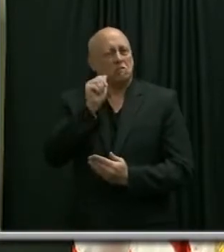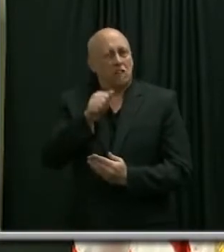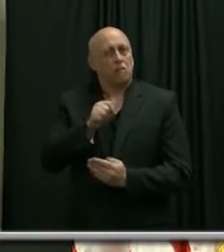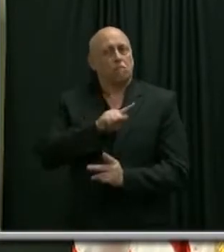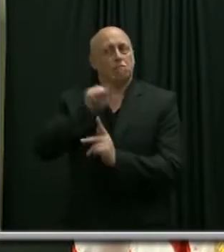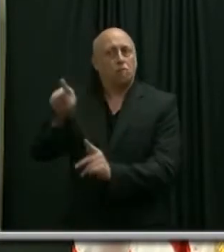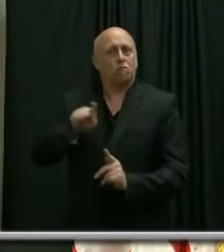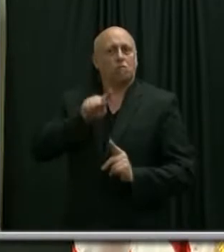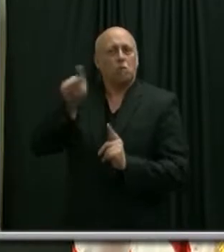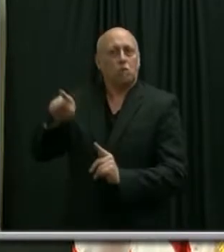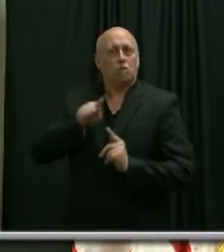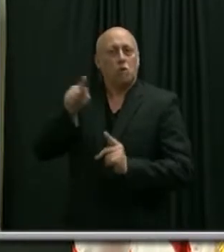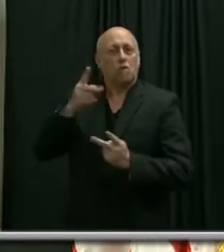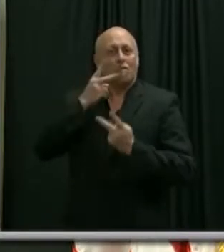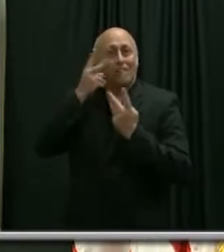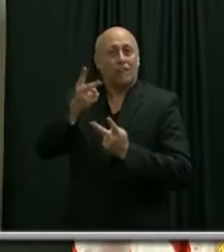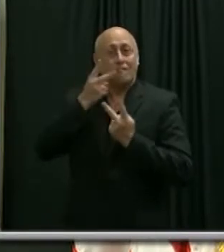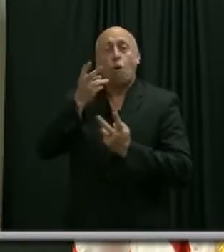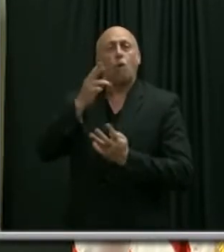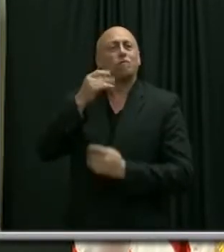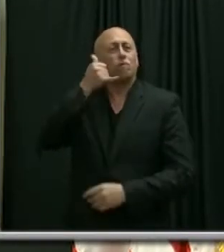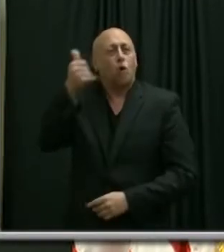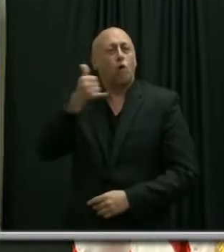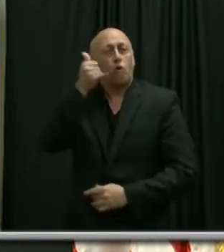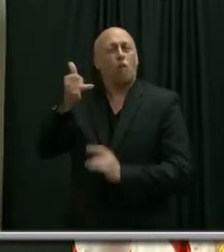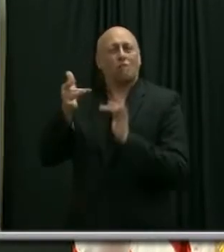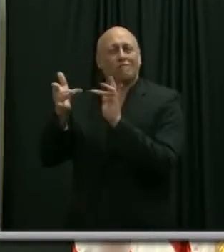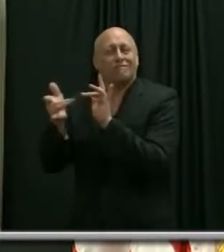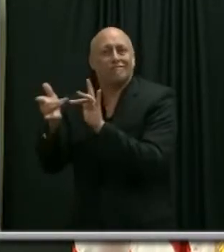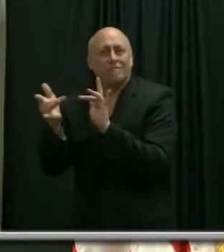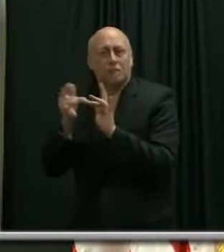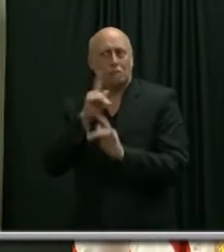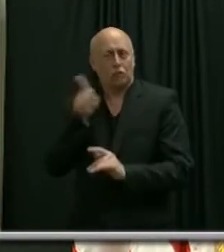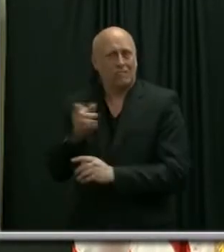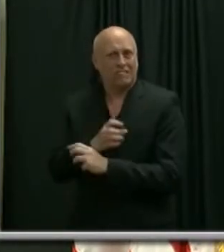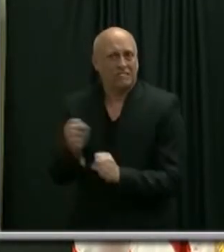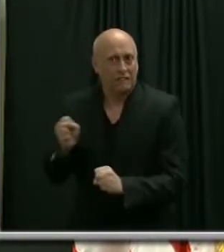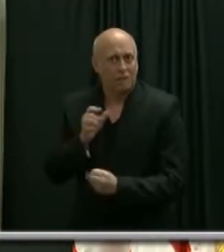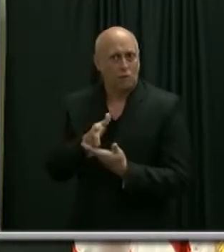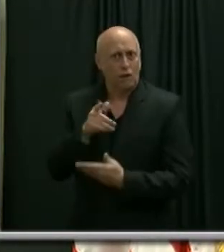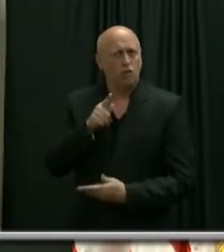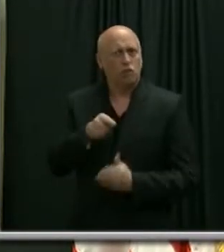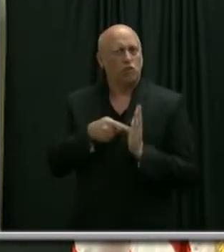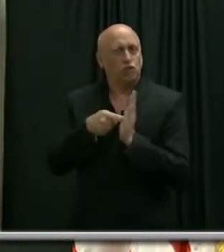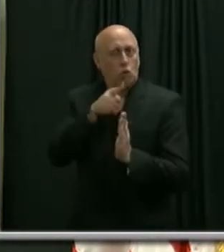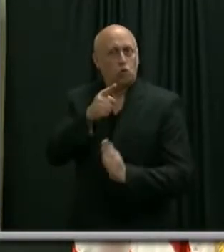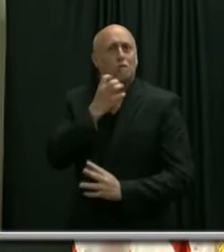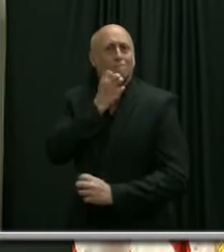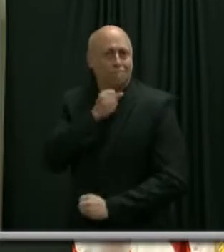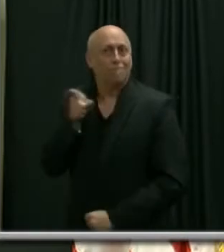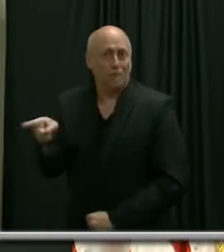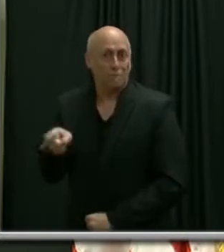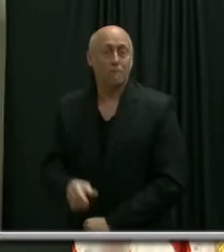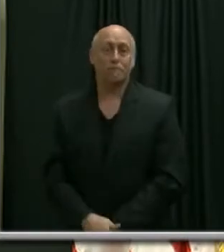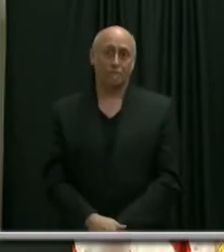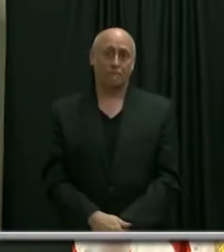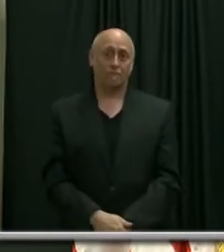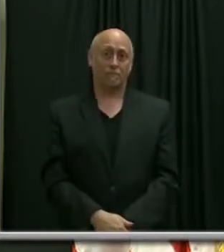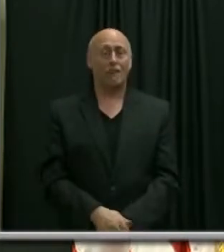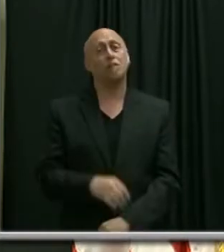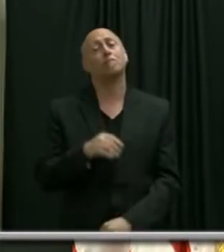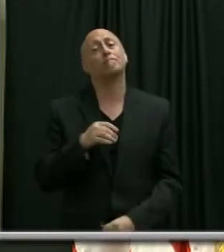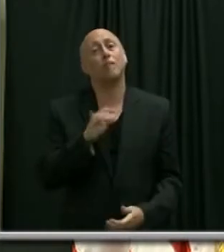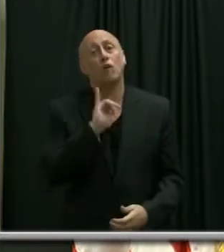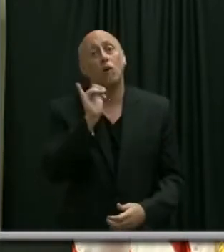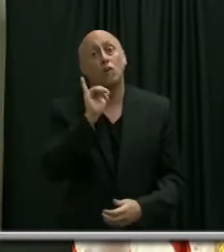contact times with them each day so you know that they are safe and okay and that you are there and you care. And make sure they know that